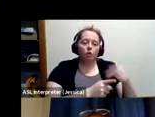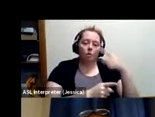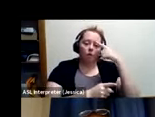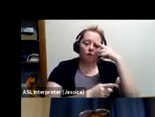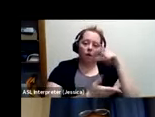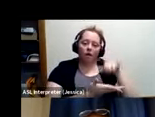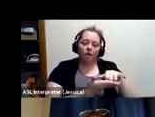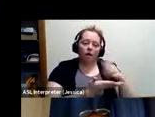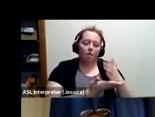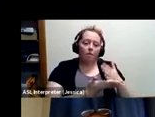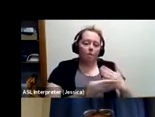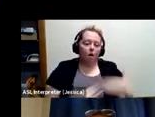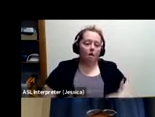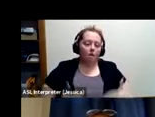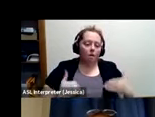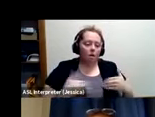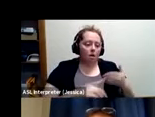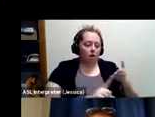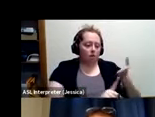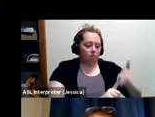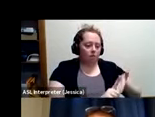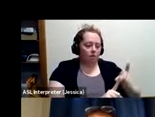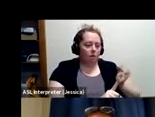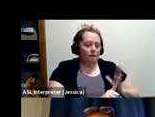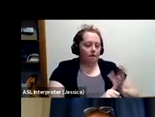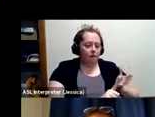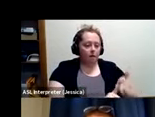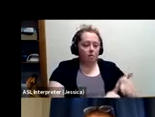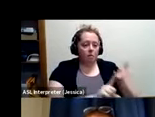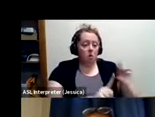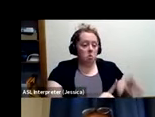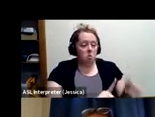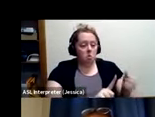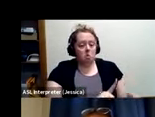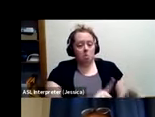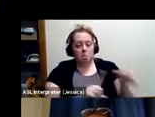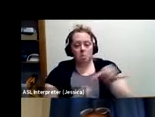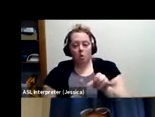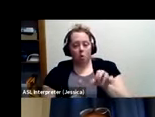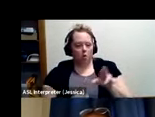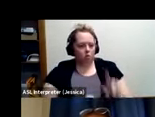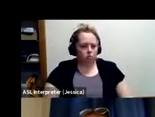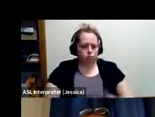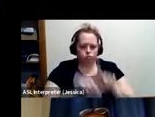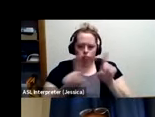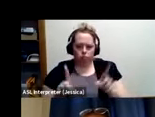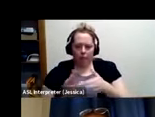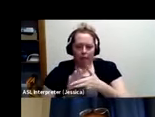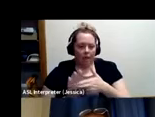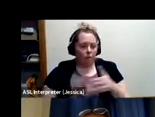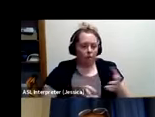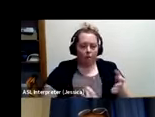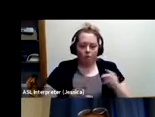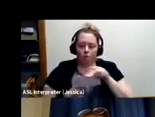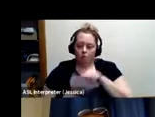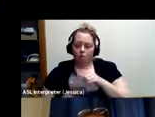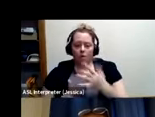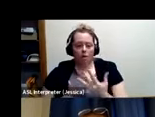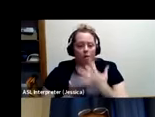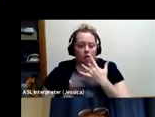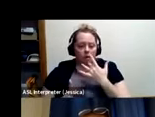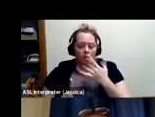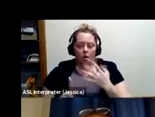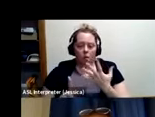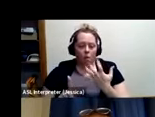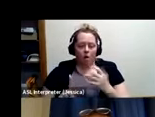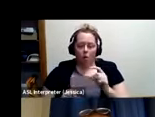label might not feel comfortable with that. And that is for many different reasons that, you know, are individual to a trans person's